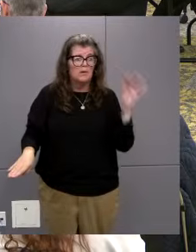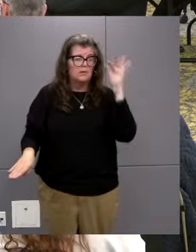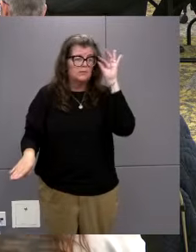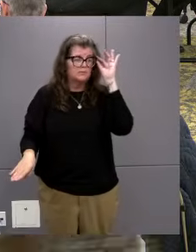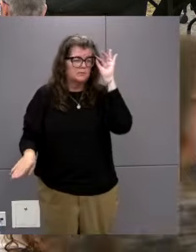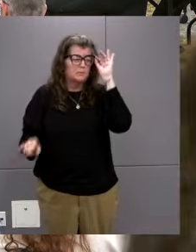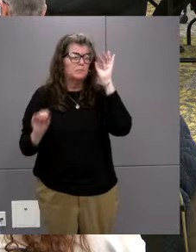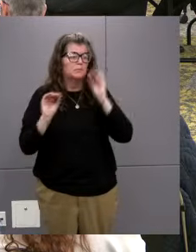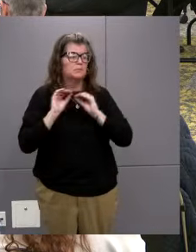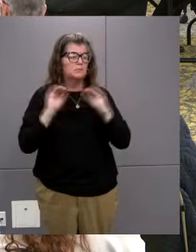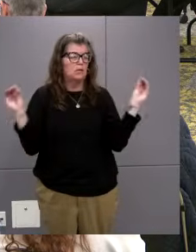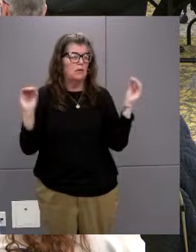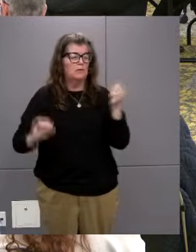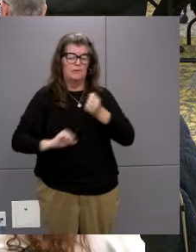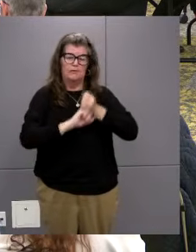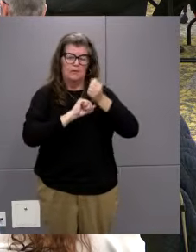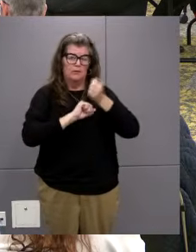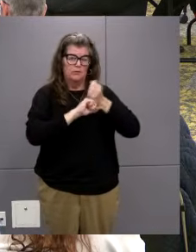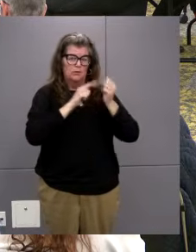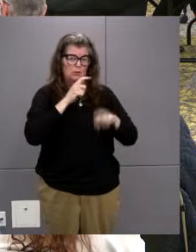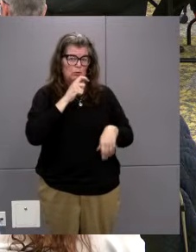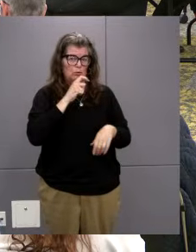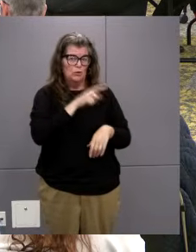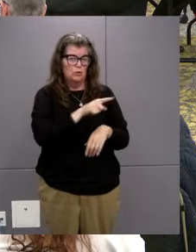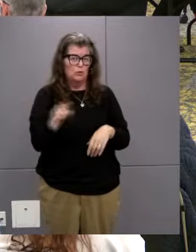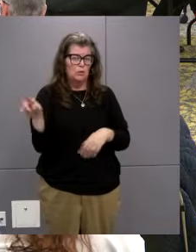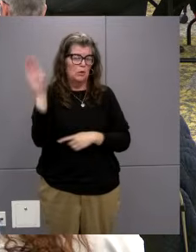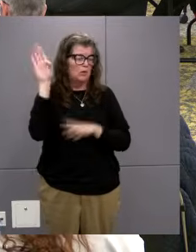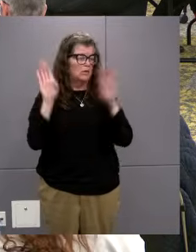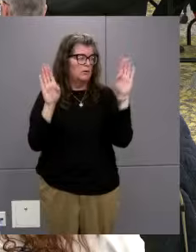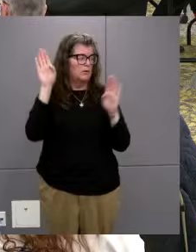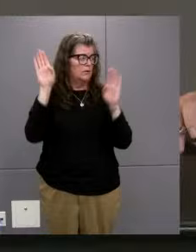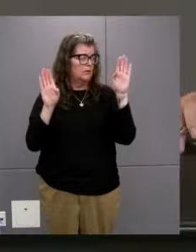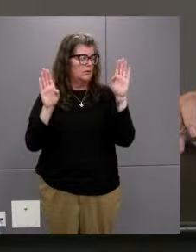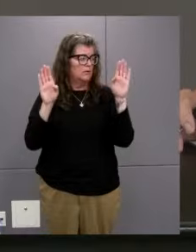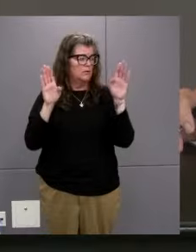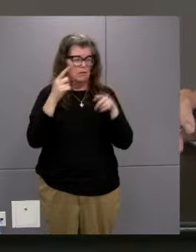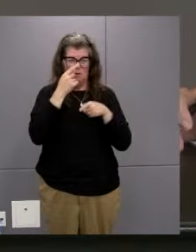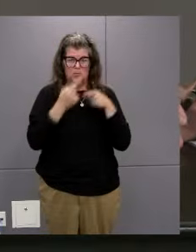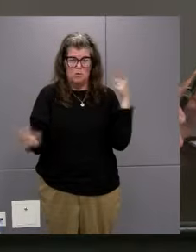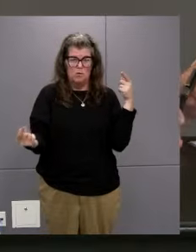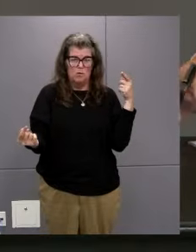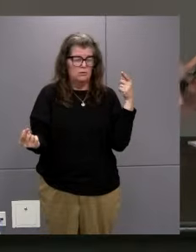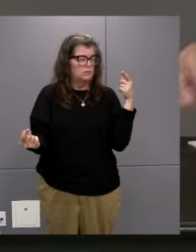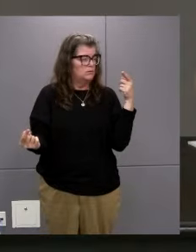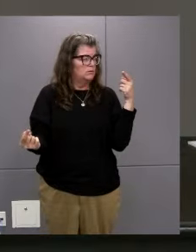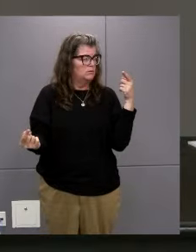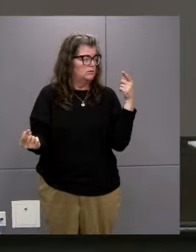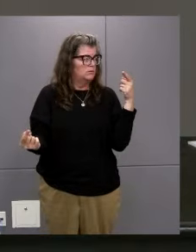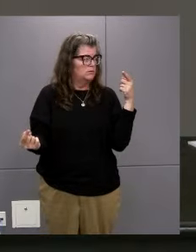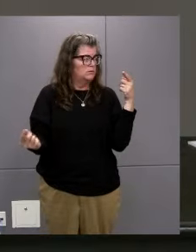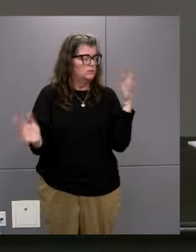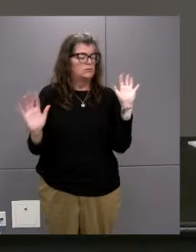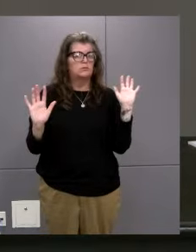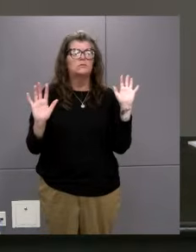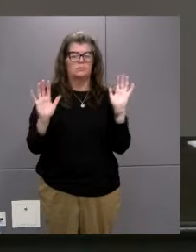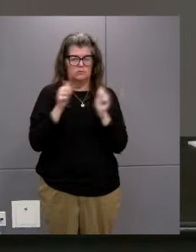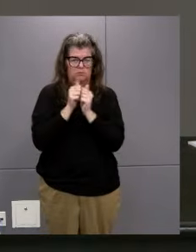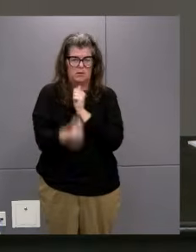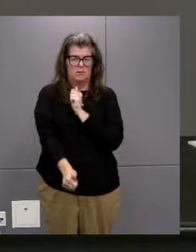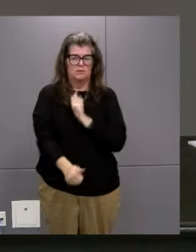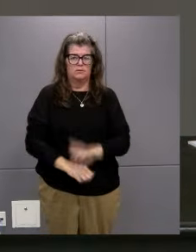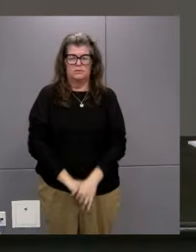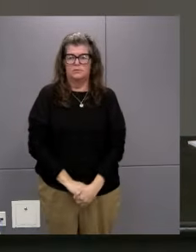Seeing none, all in favor? Say aye. Aye. Opposed? Ayes have it.